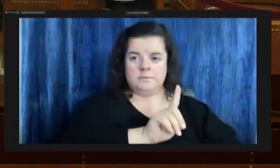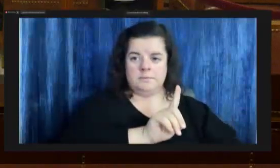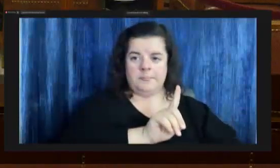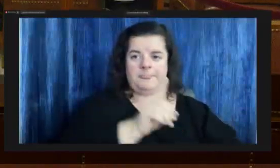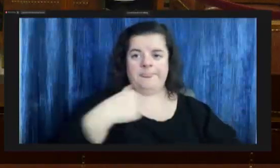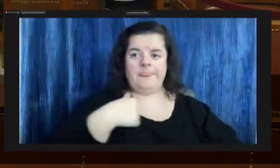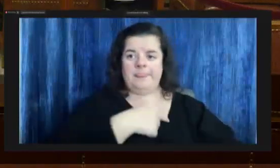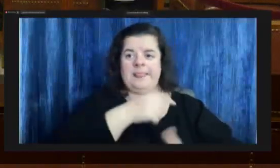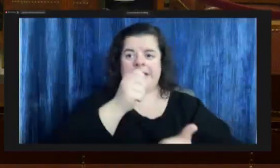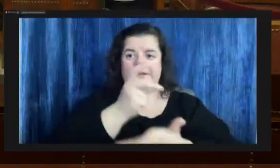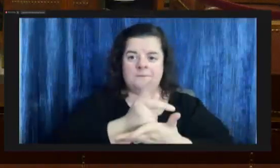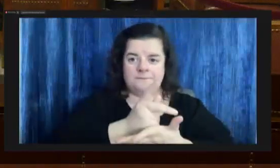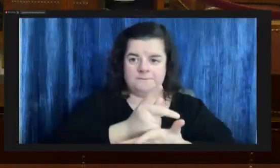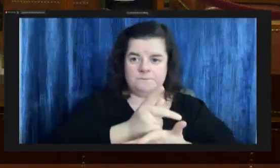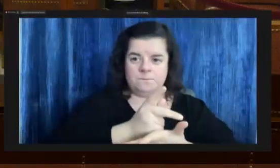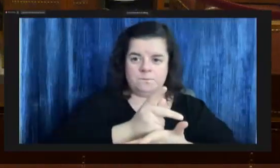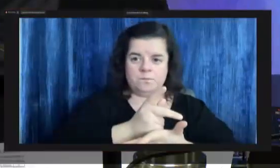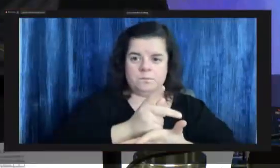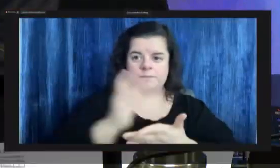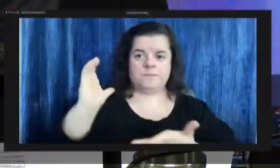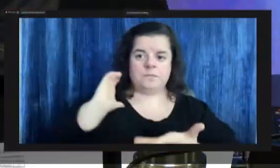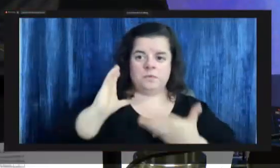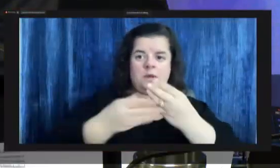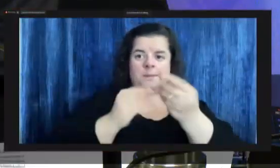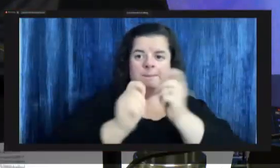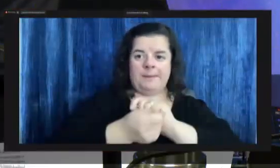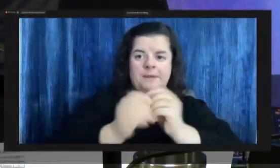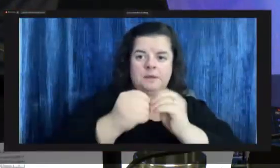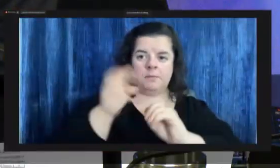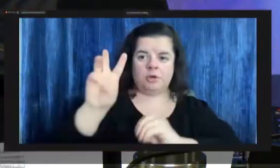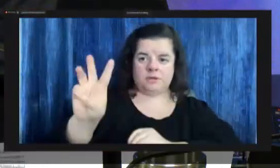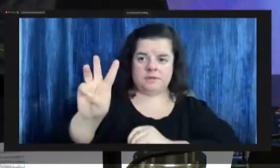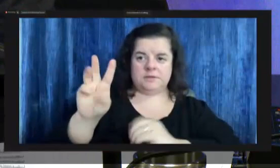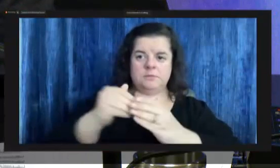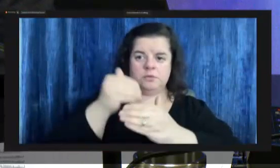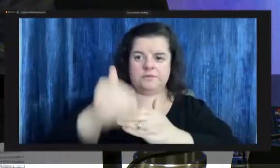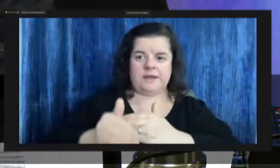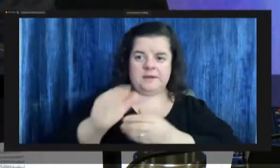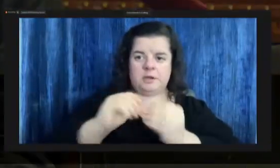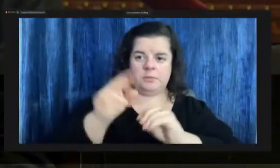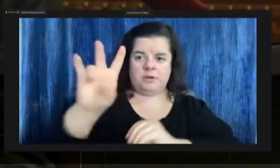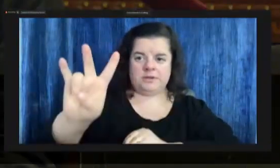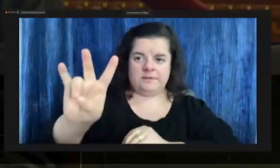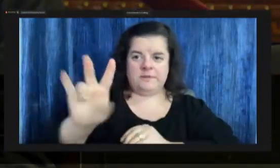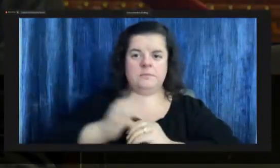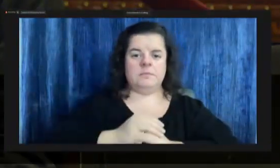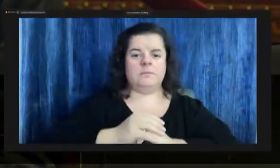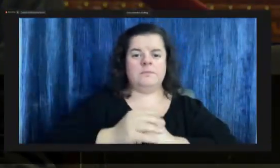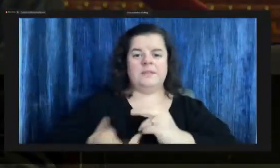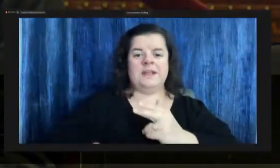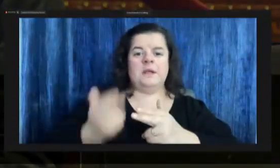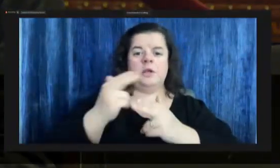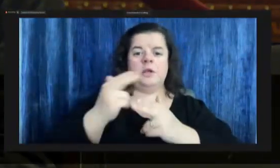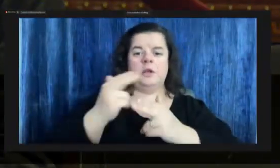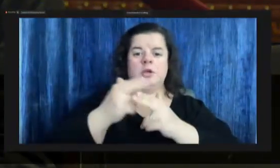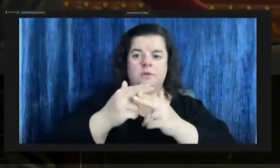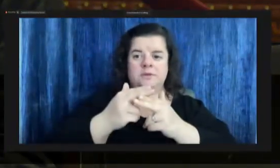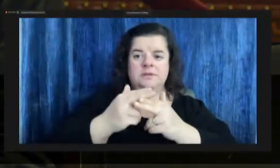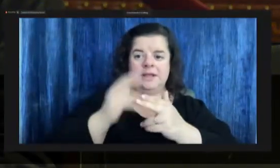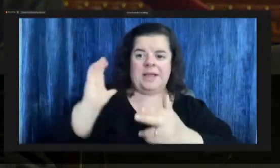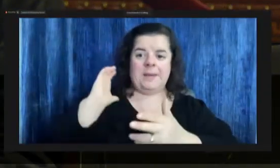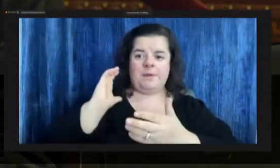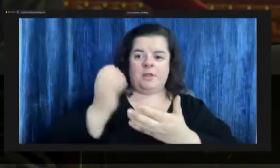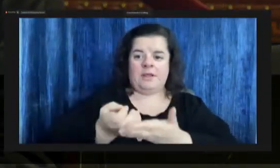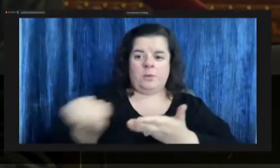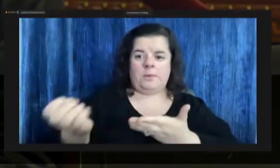approved capital amendment number six. On to number seven. Number seven increases capital equipment acquisition